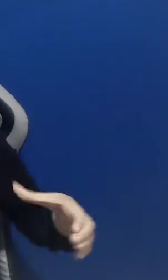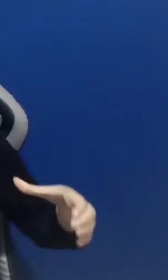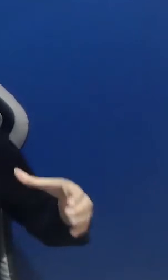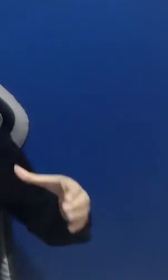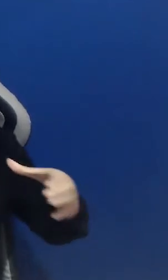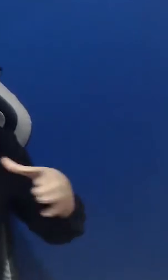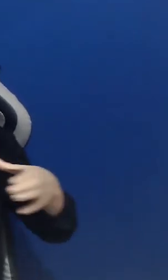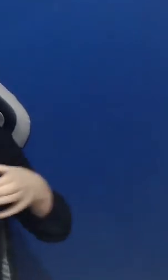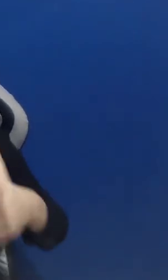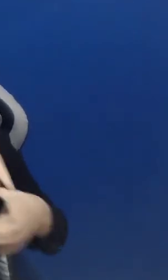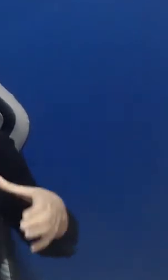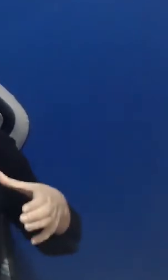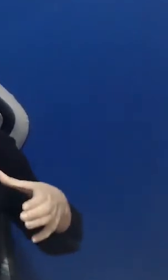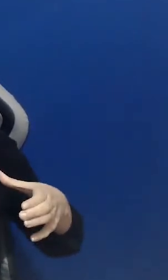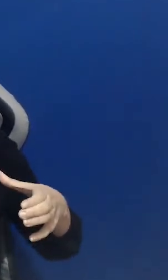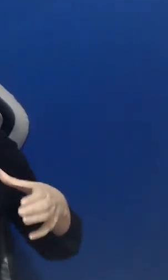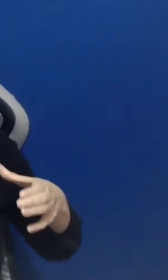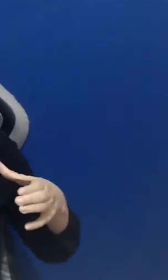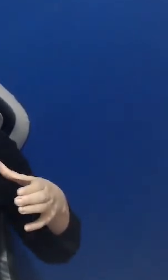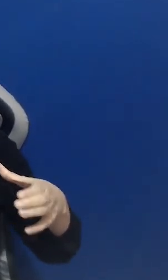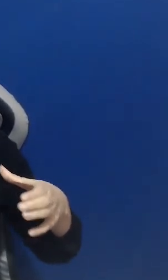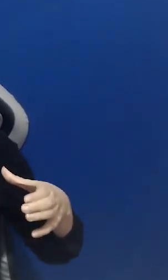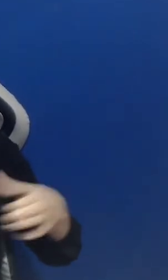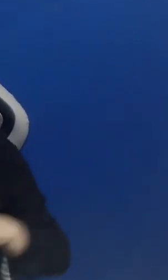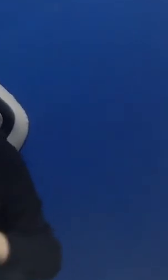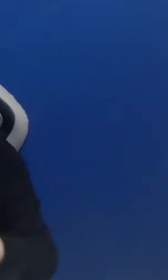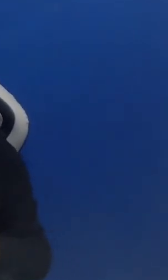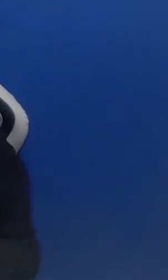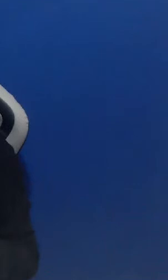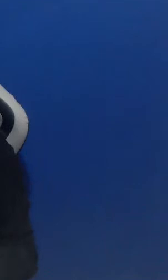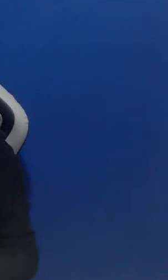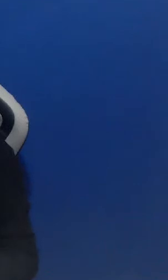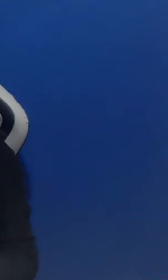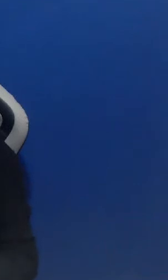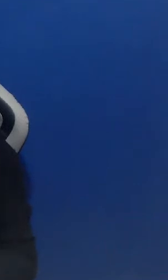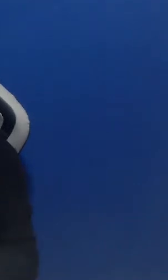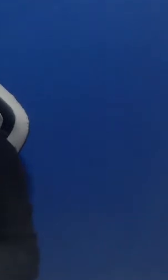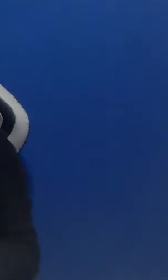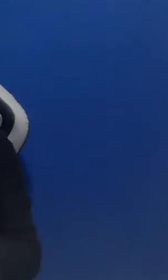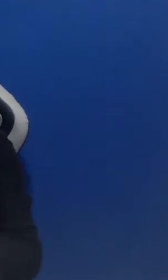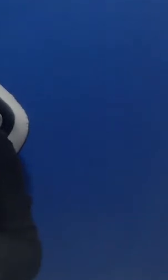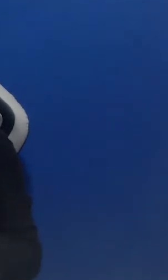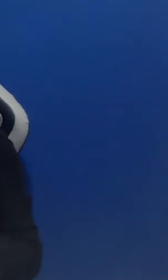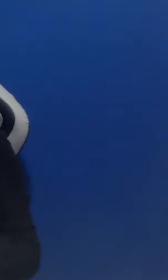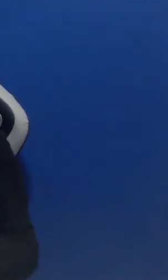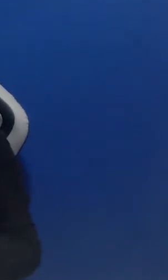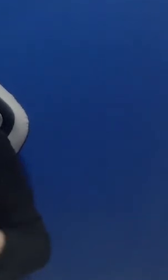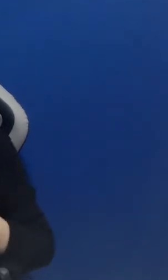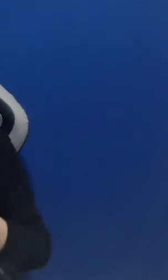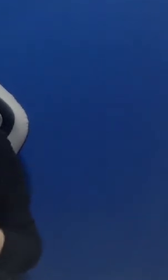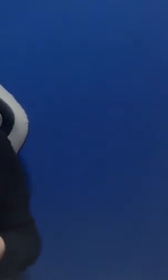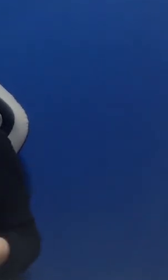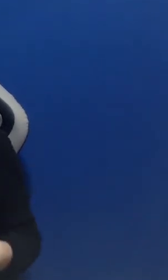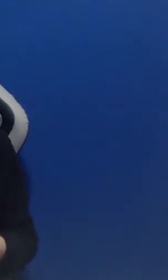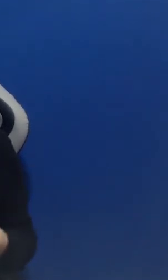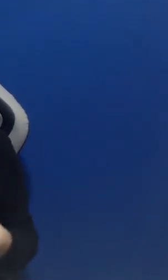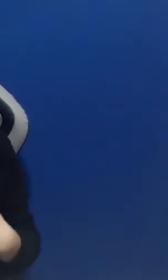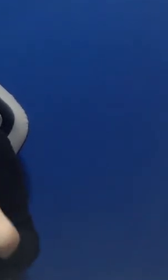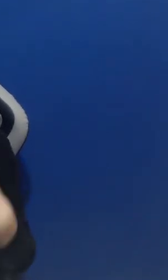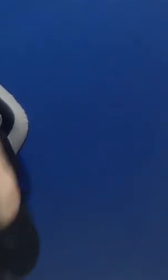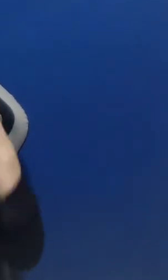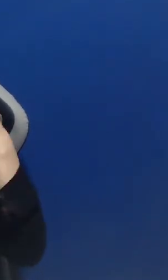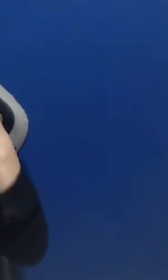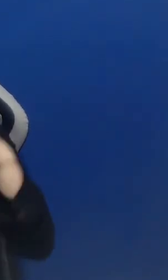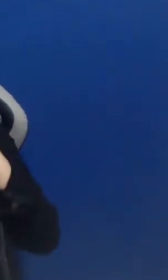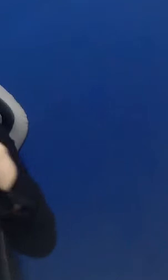of new onset psychosis, which are very unlike other forms of psychosis that we know. Most